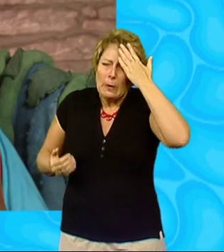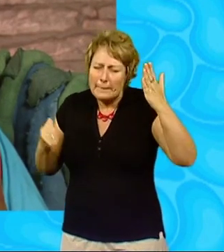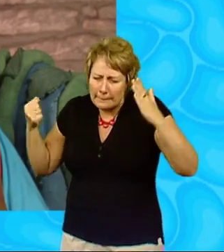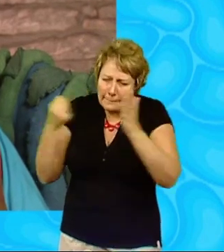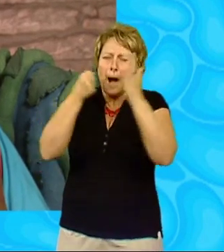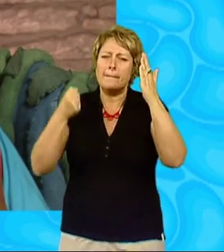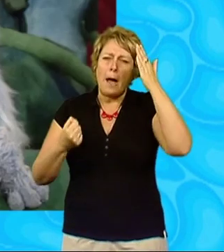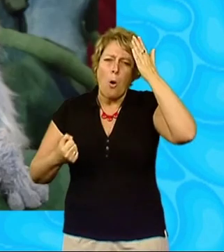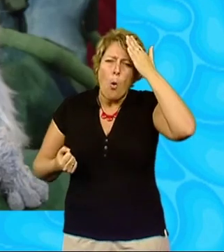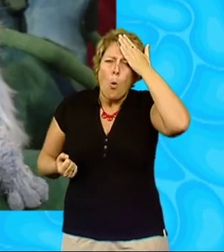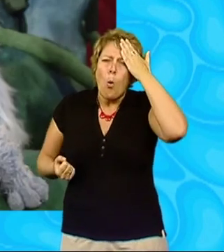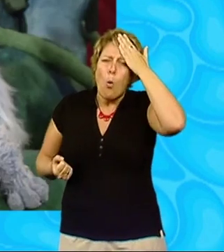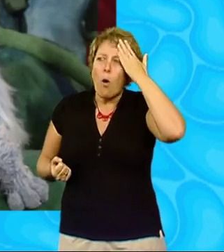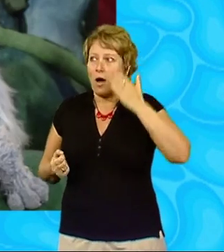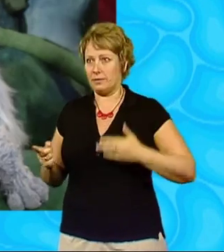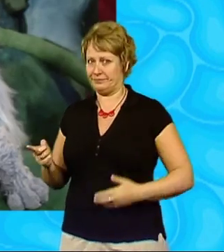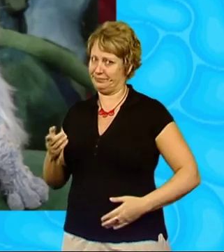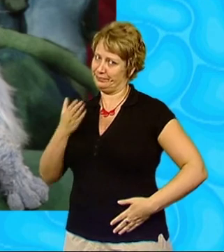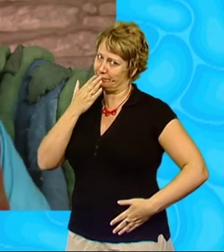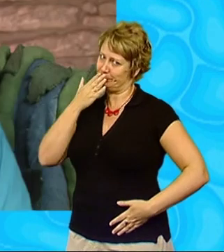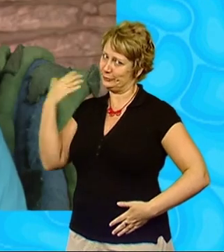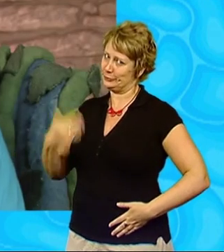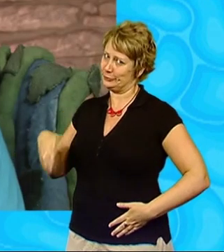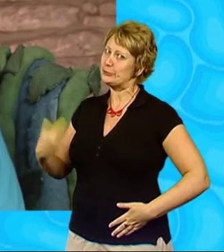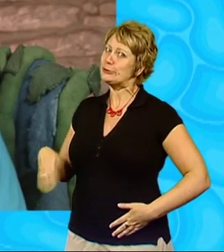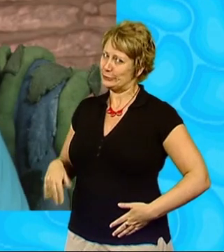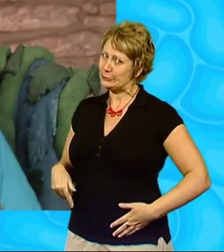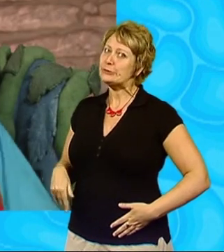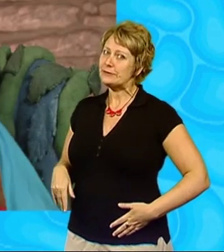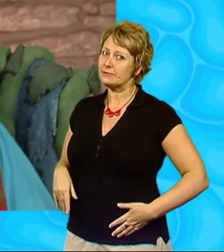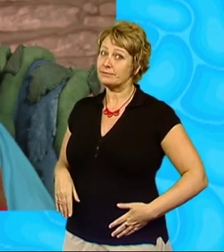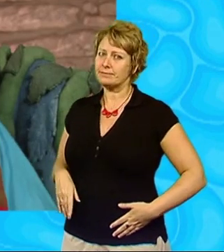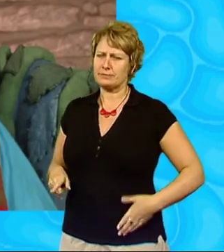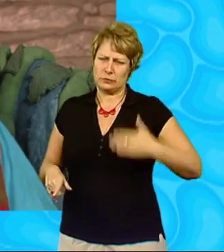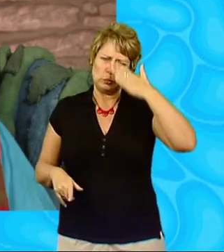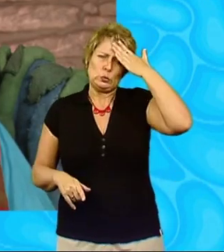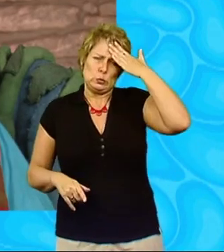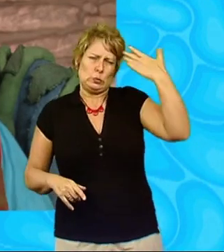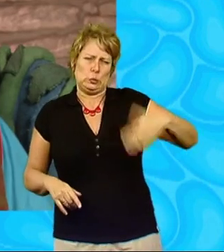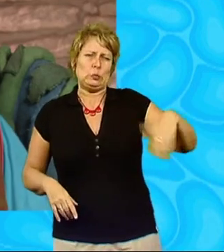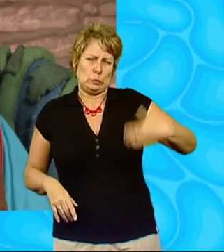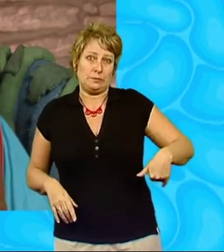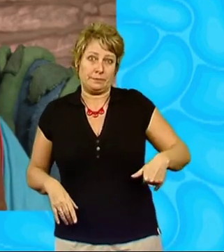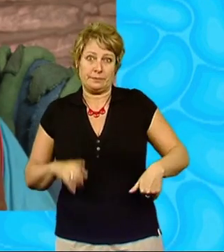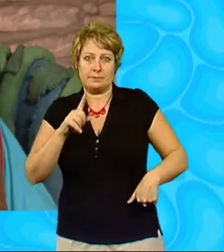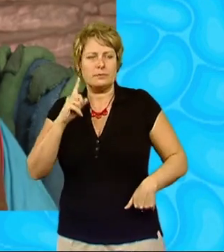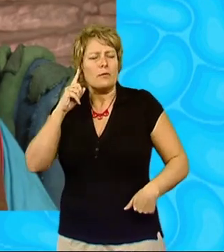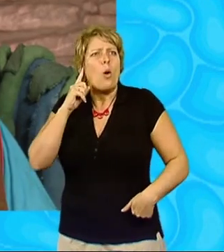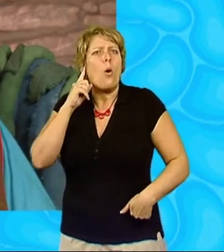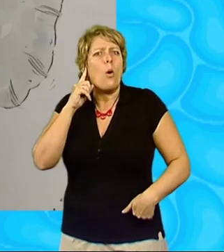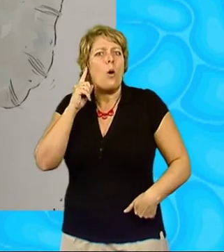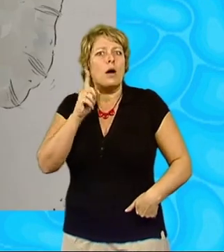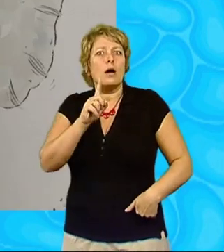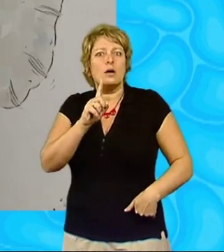said Maya sadly. I bet it did. Oof, very painful. Then a voice said